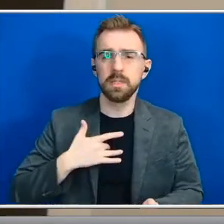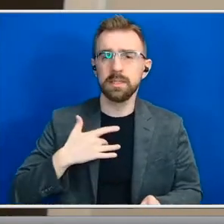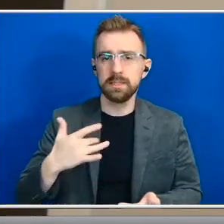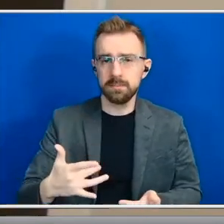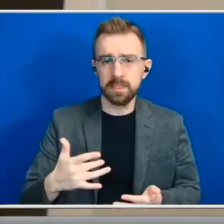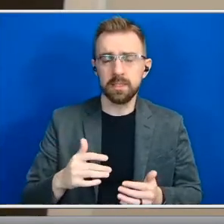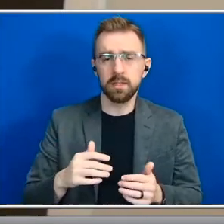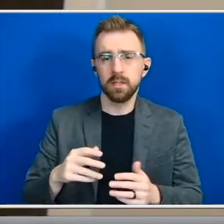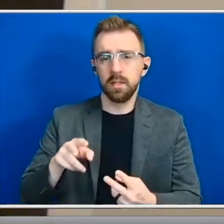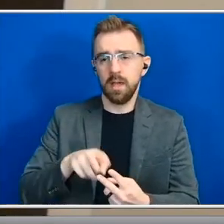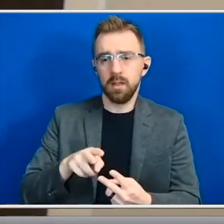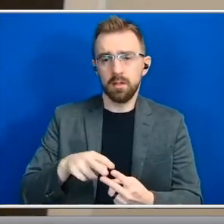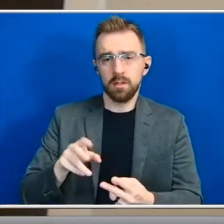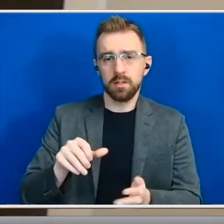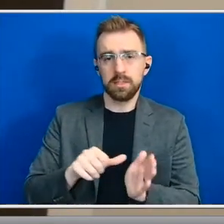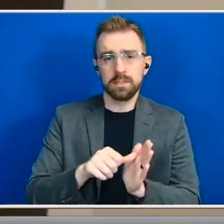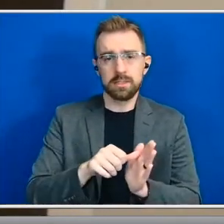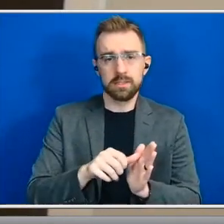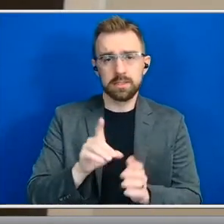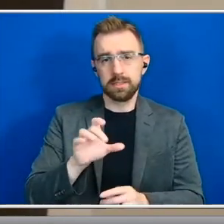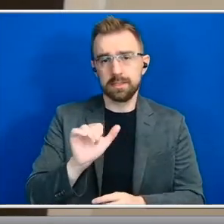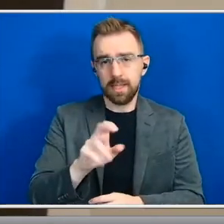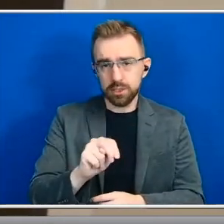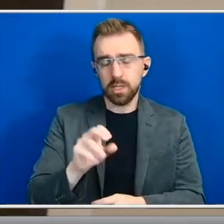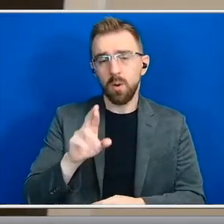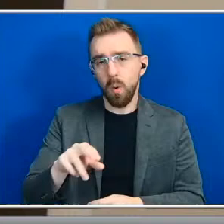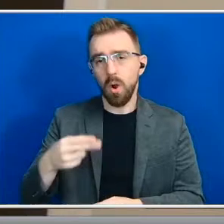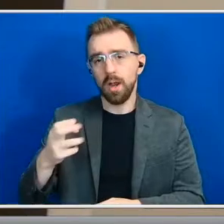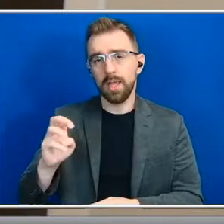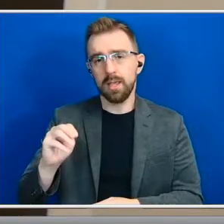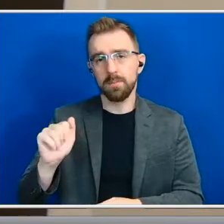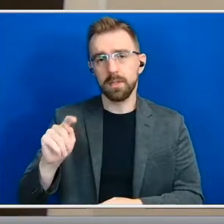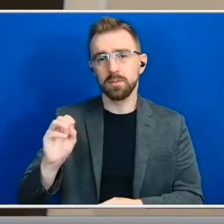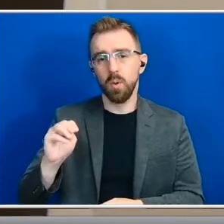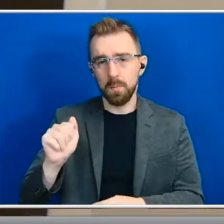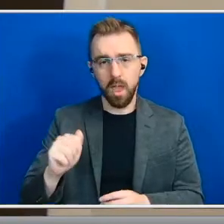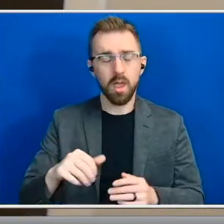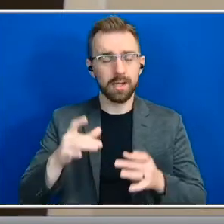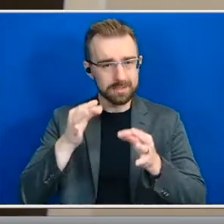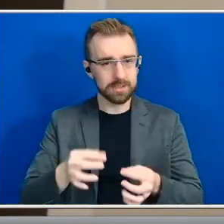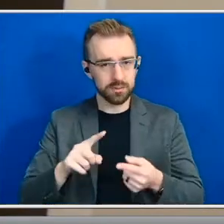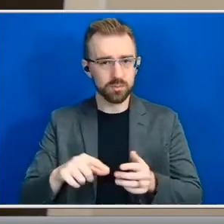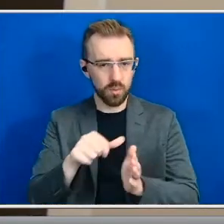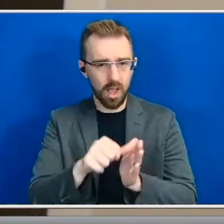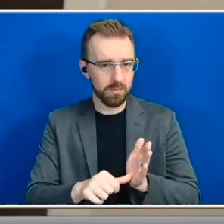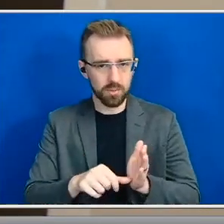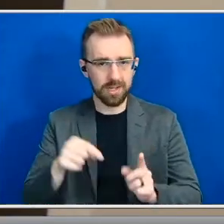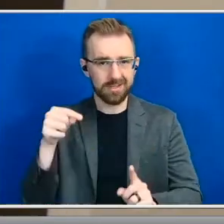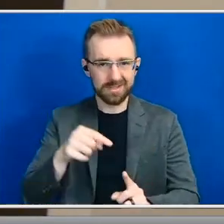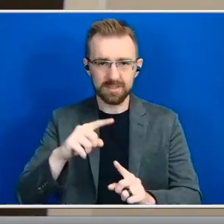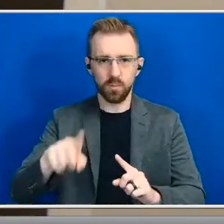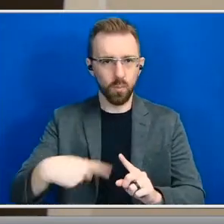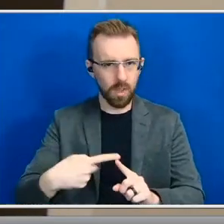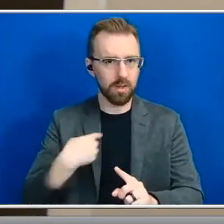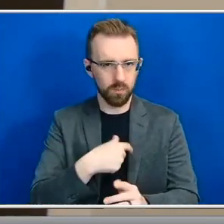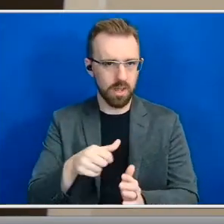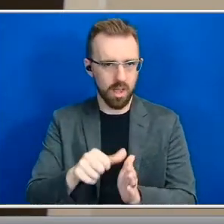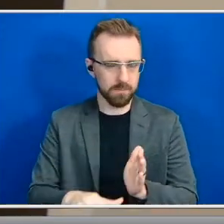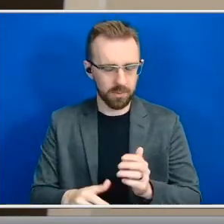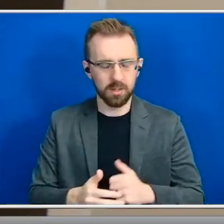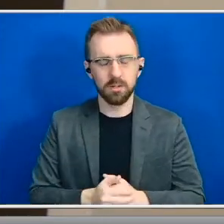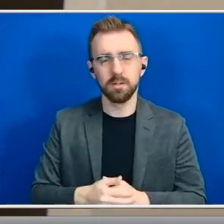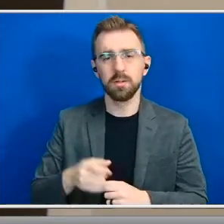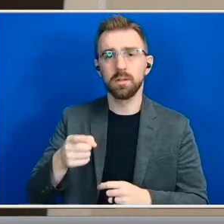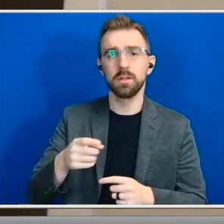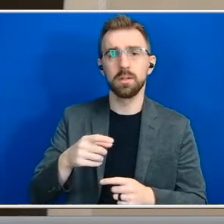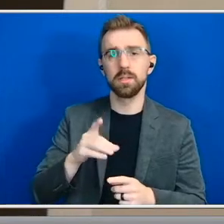a dissection or intramural hematoma, the decision is to operate, and it's all about when. In a dissection, or even in